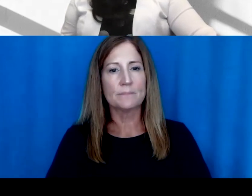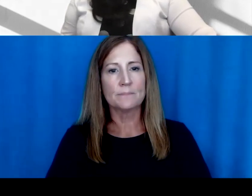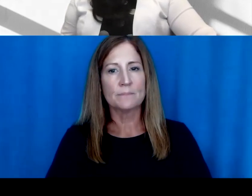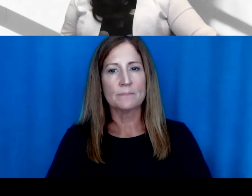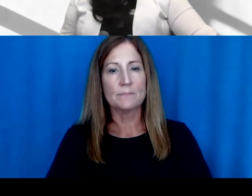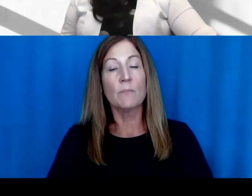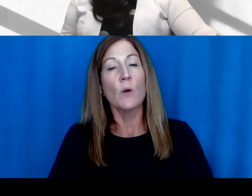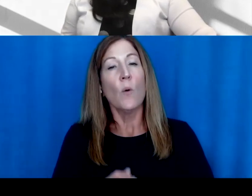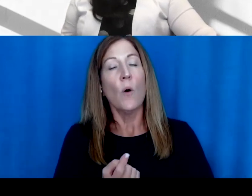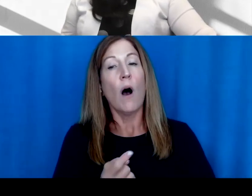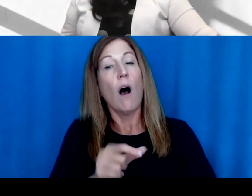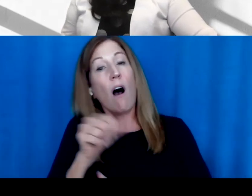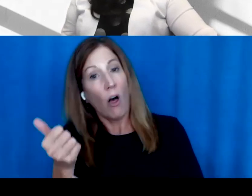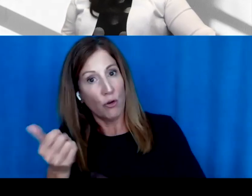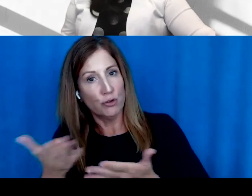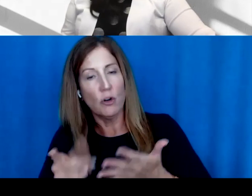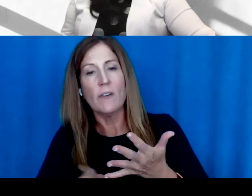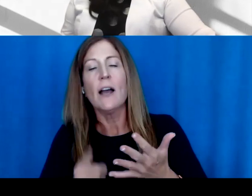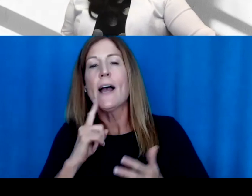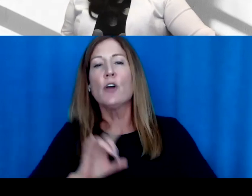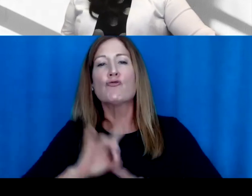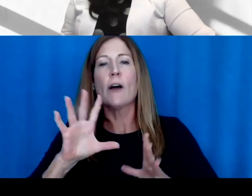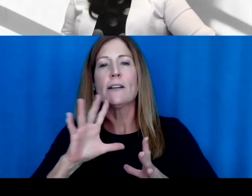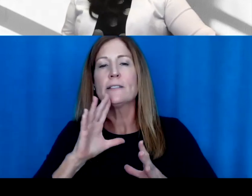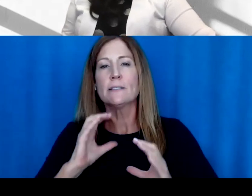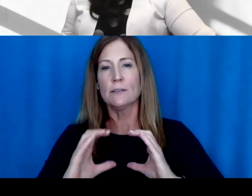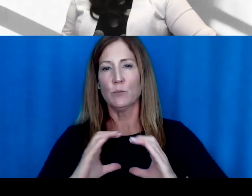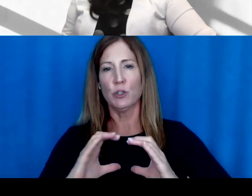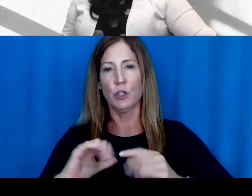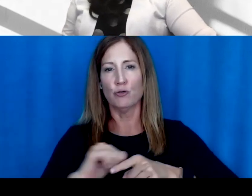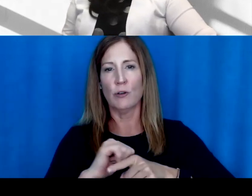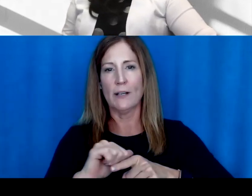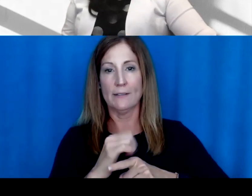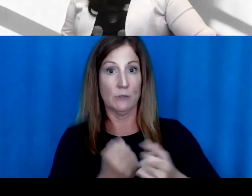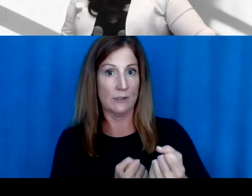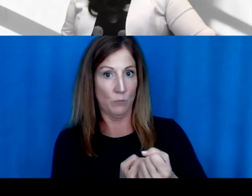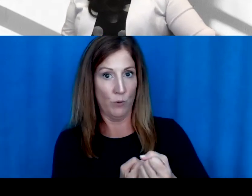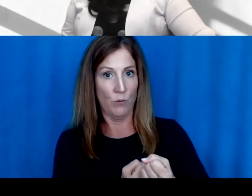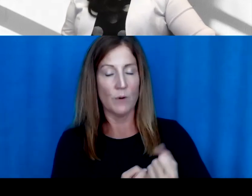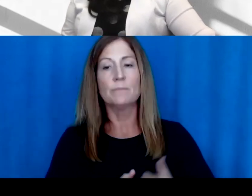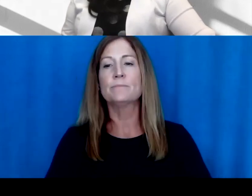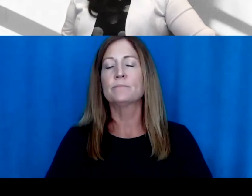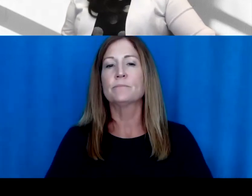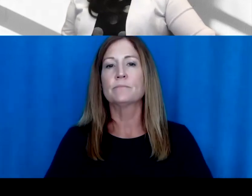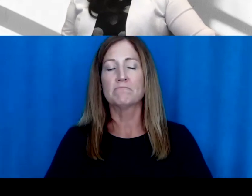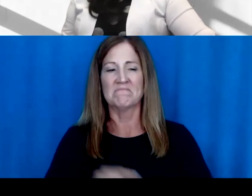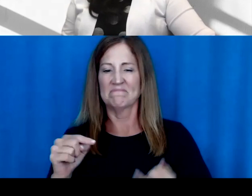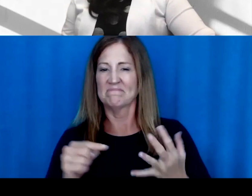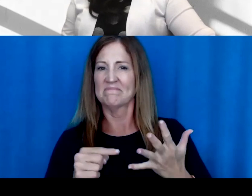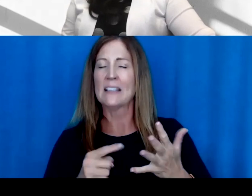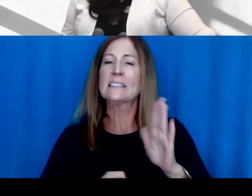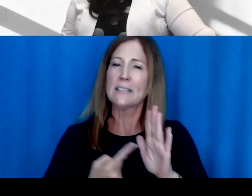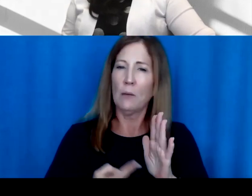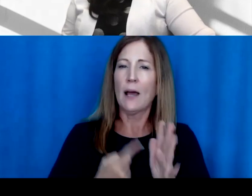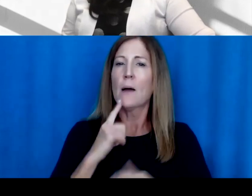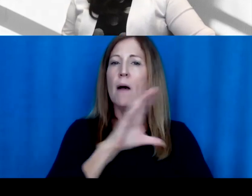one of the other services is crisis communication training and support. So, to be honest, sometimes companies reach